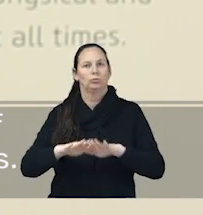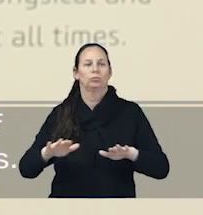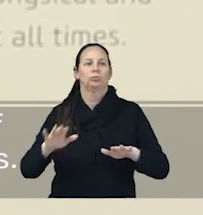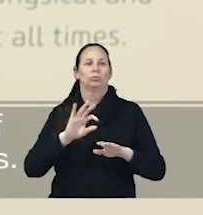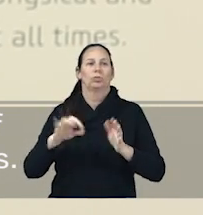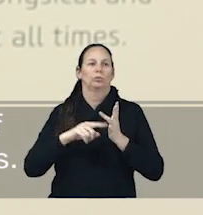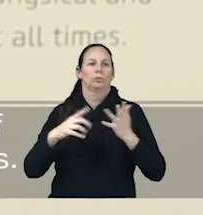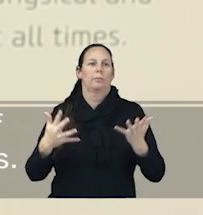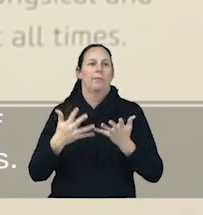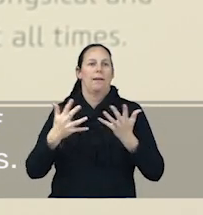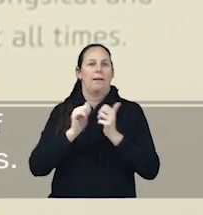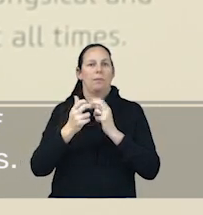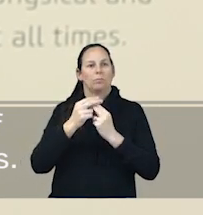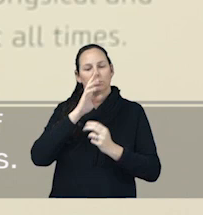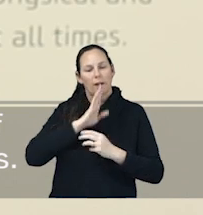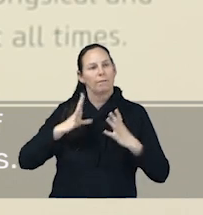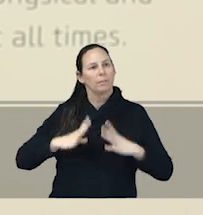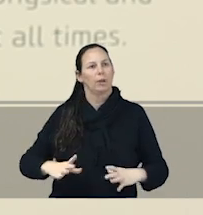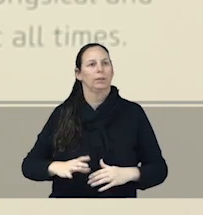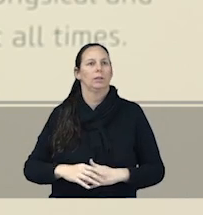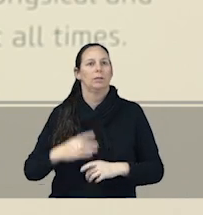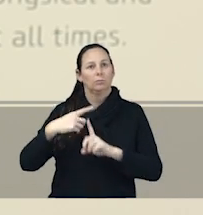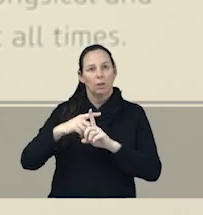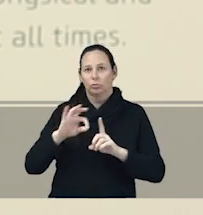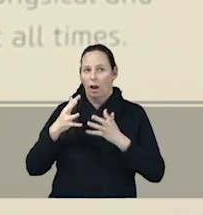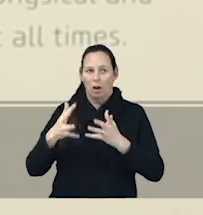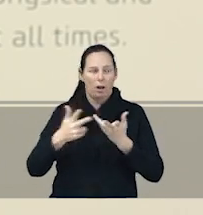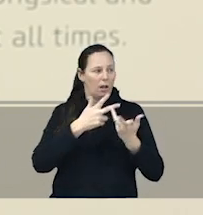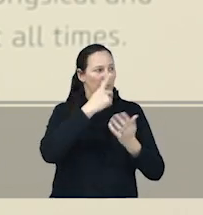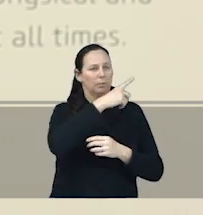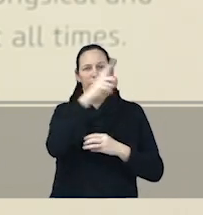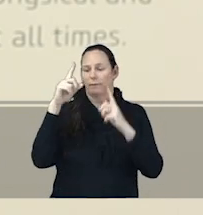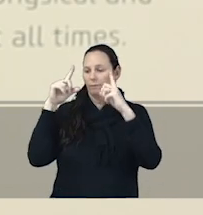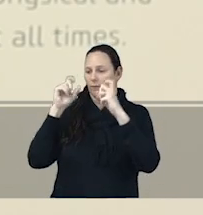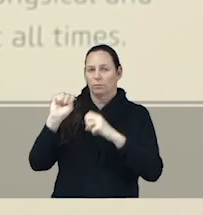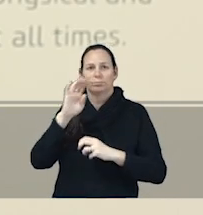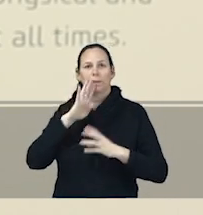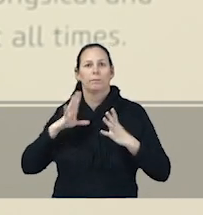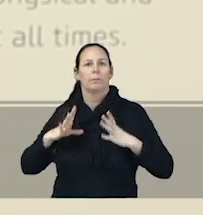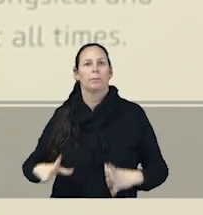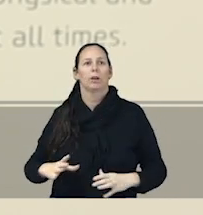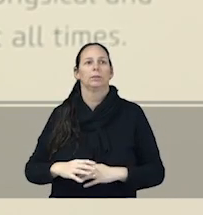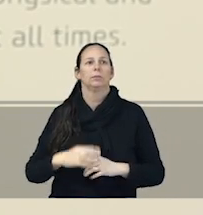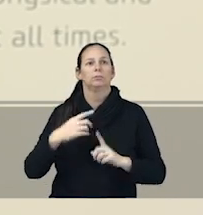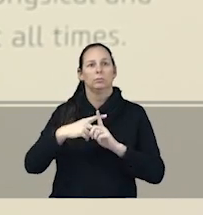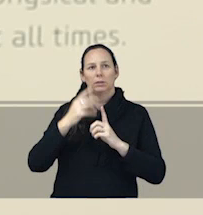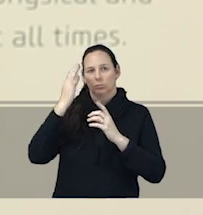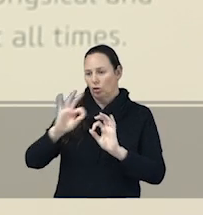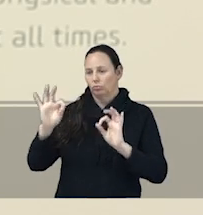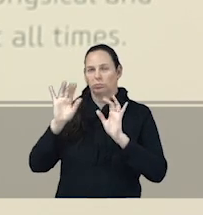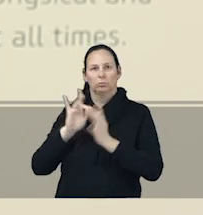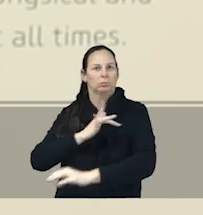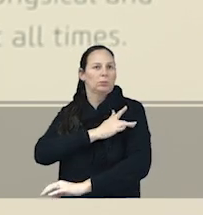ownership and awareness of their body parts. We teach children that they don't play games with those parts of their body. They don't let people take